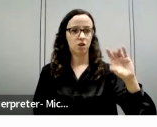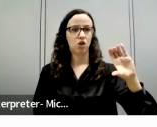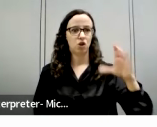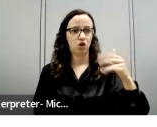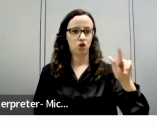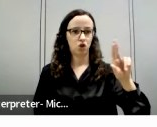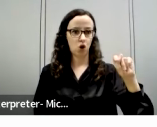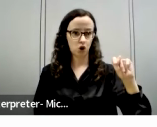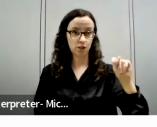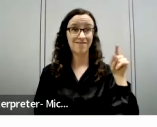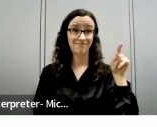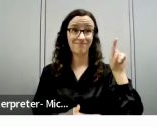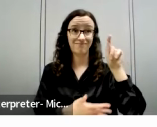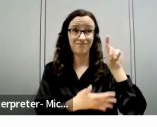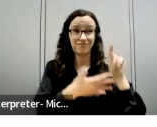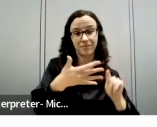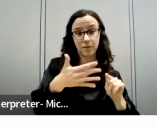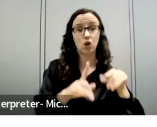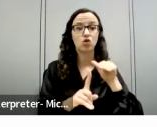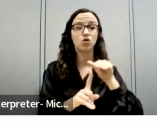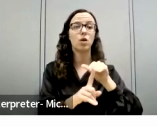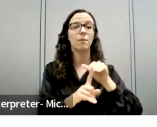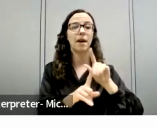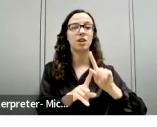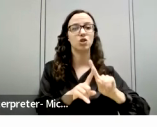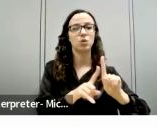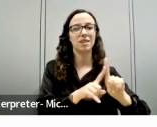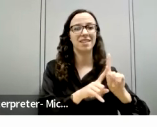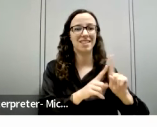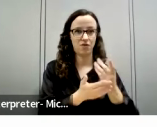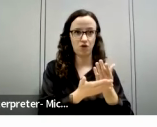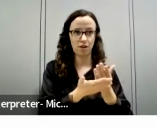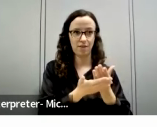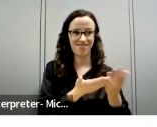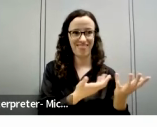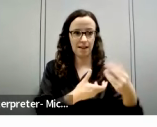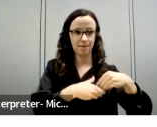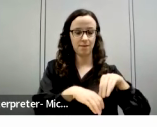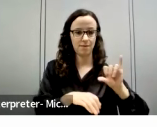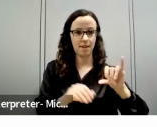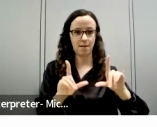The chart over here to remind you of what the different elements mean.